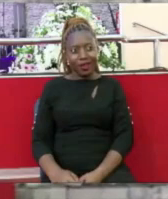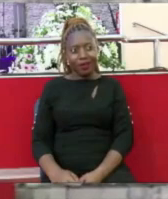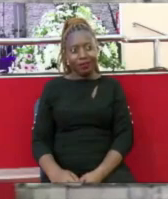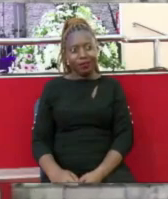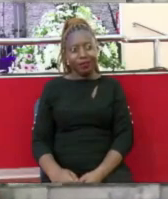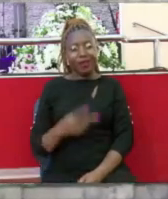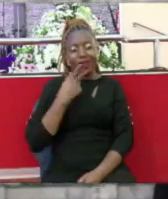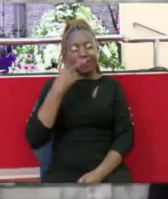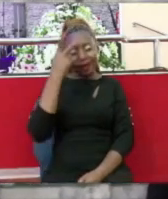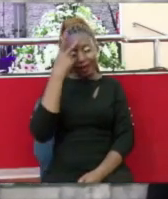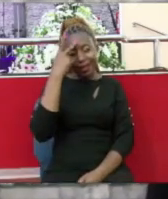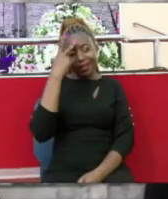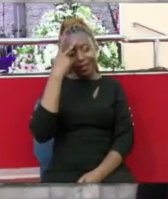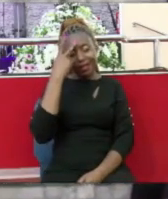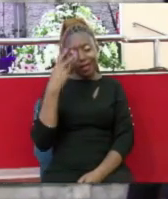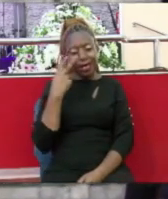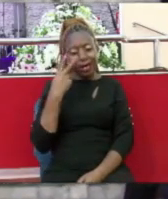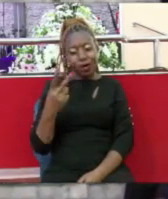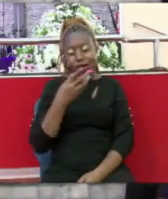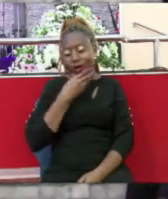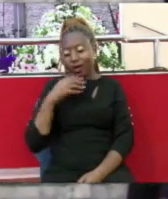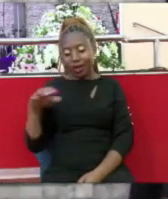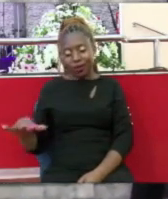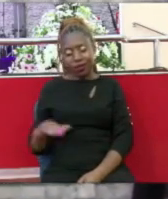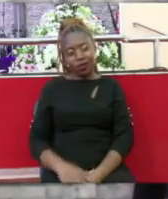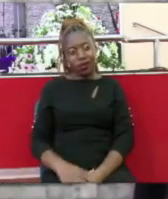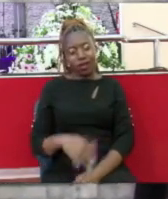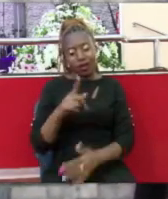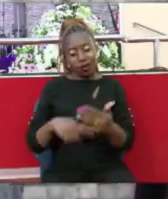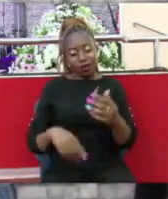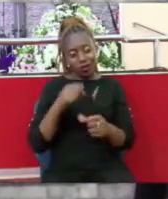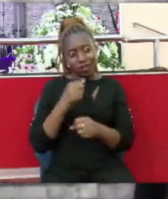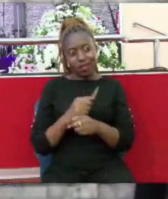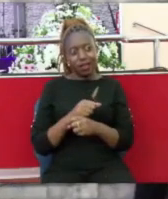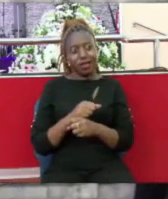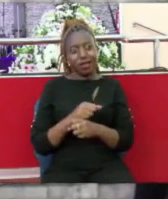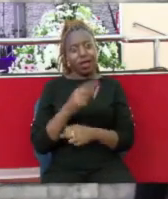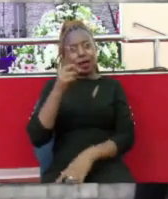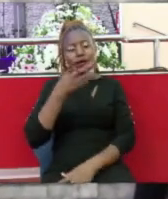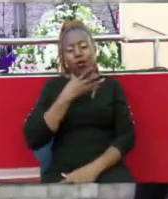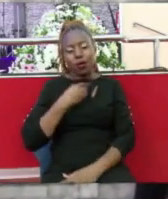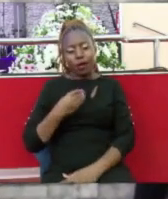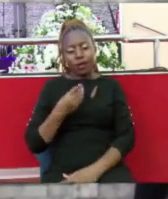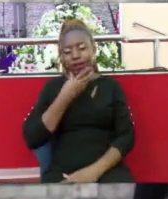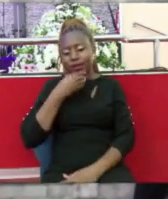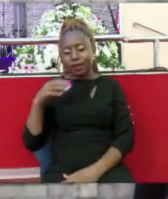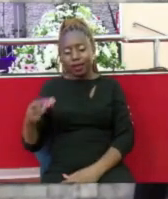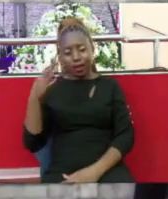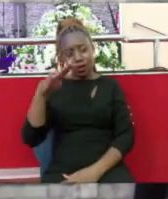Parents. Wazazi. Look at this boy, what he did. Who do you want your child to be? Unataka mtoto yawe